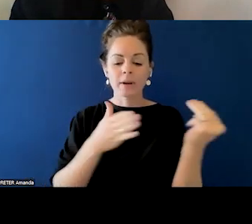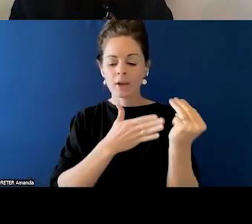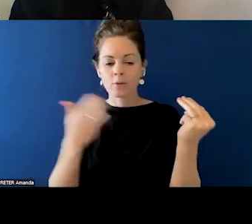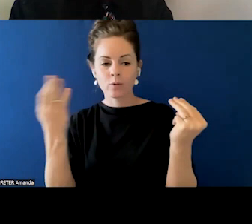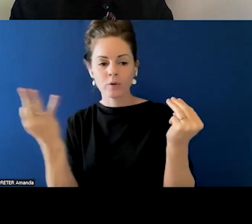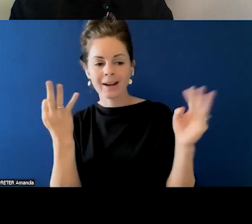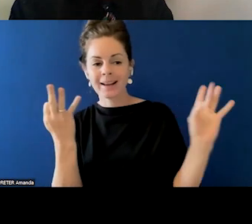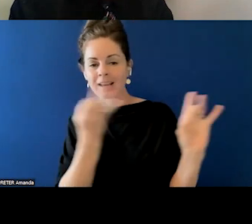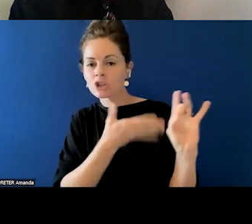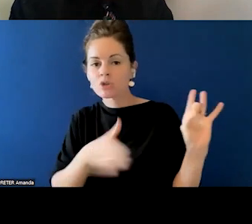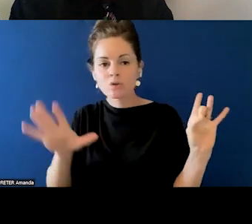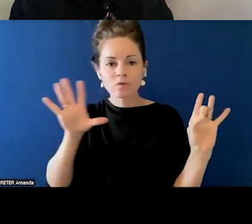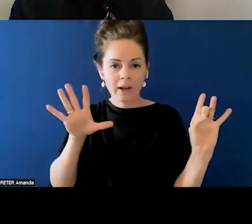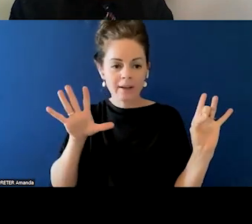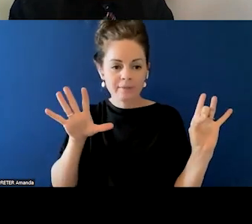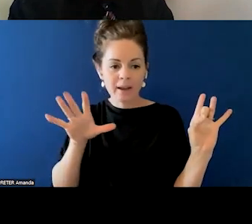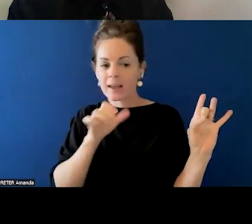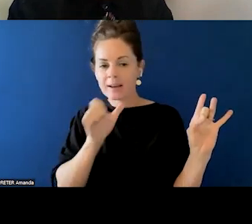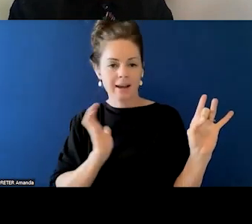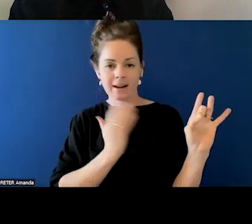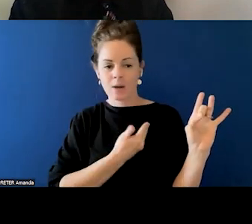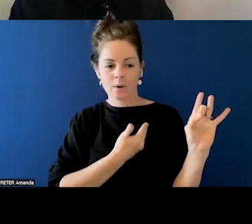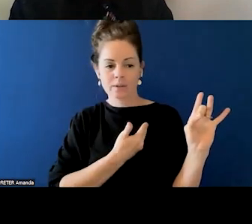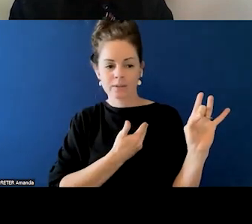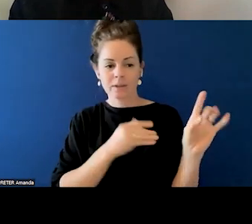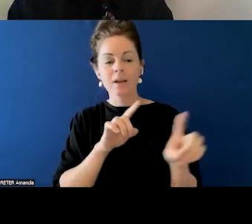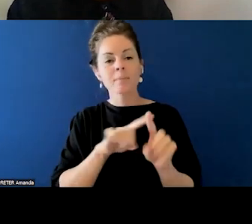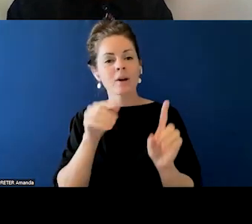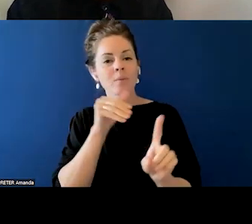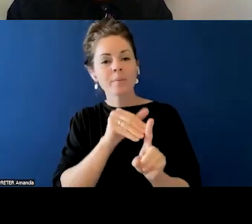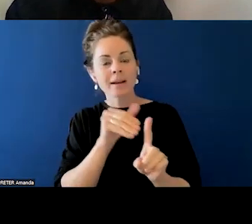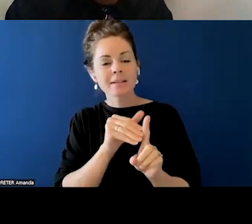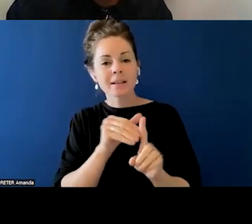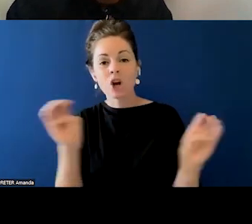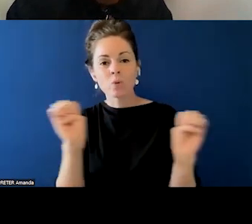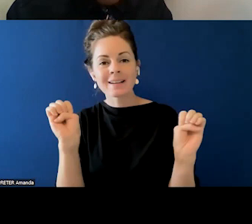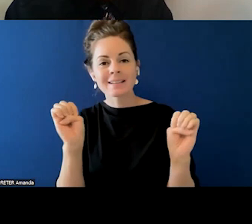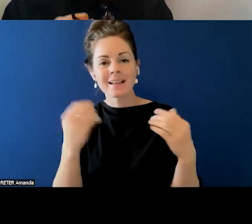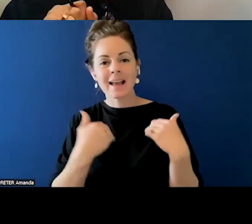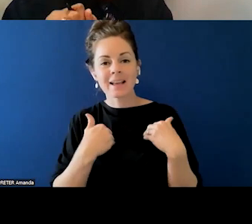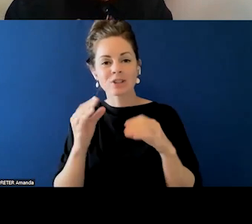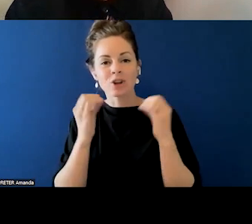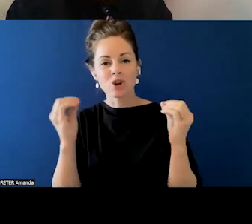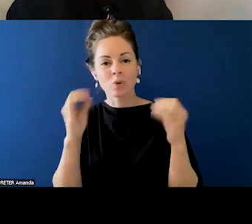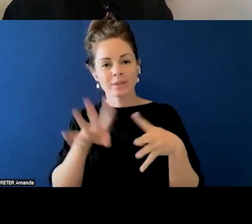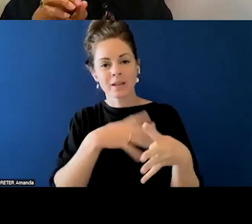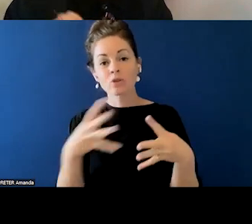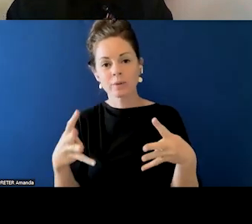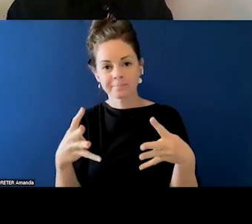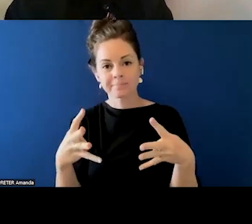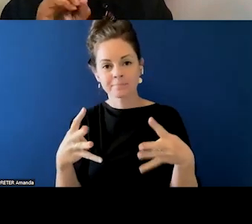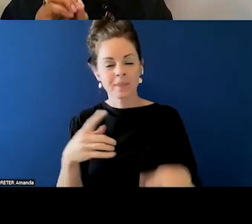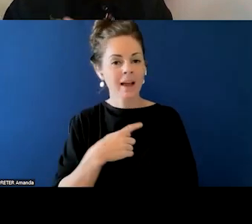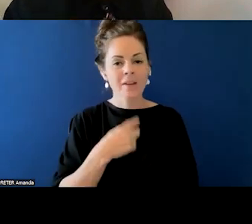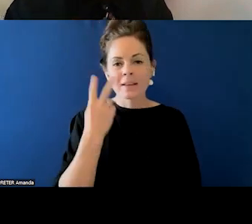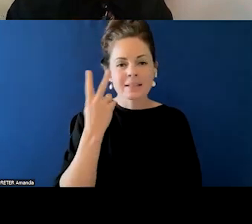a.m. to 5 p.m. convenience, not ours, but a reminder that a crisis has no schedule. I've seen this and I've